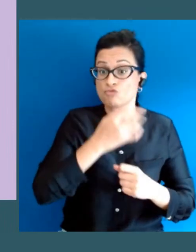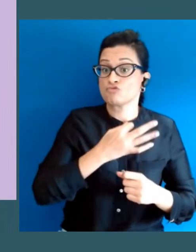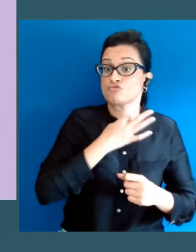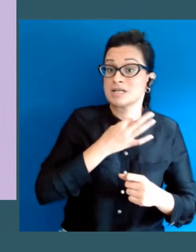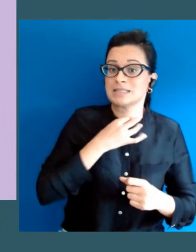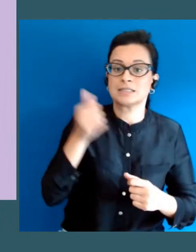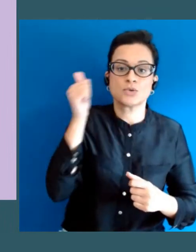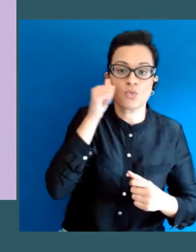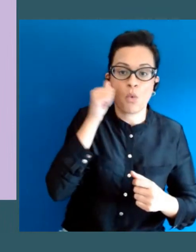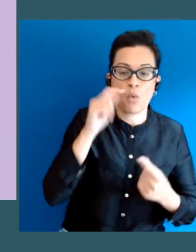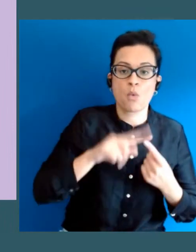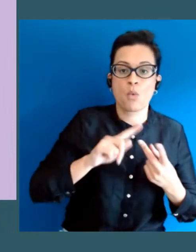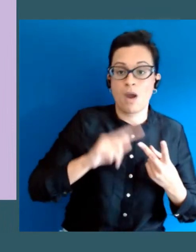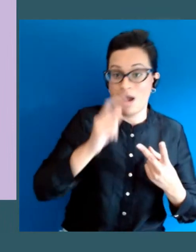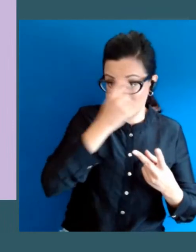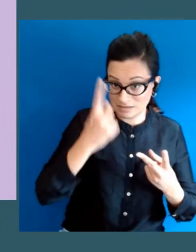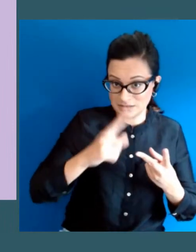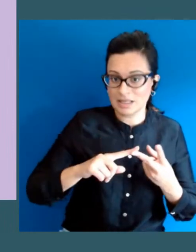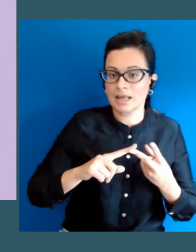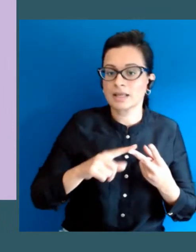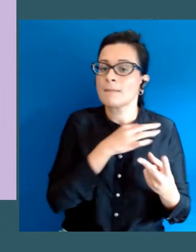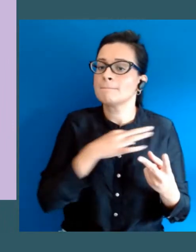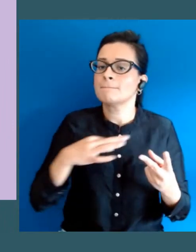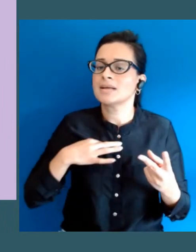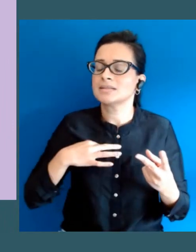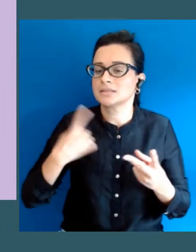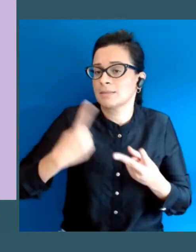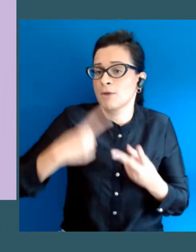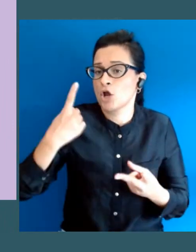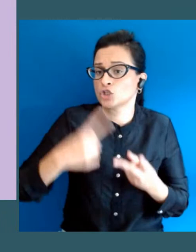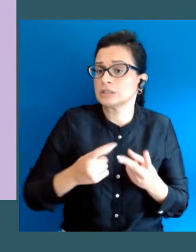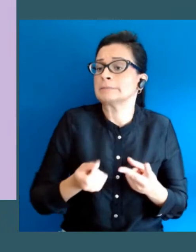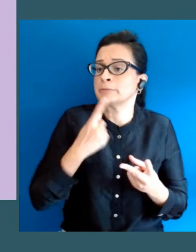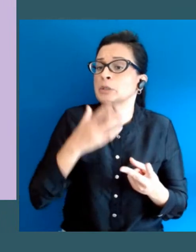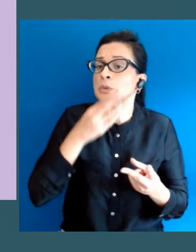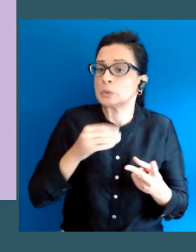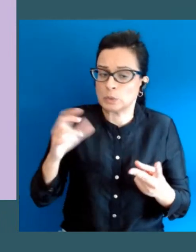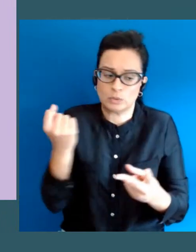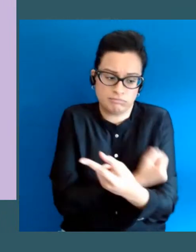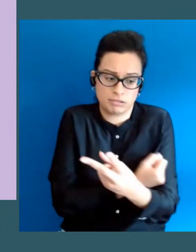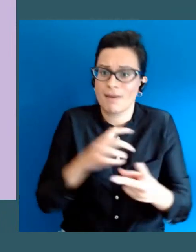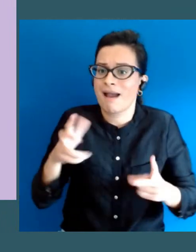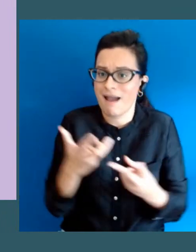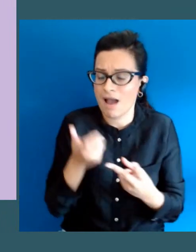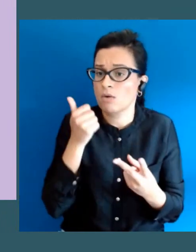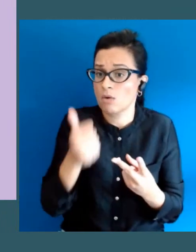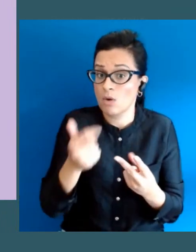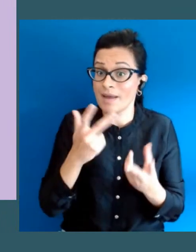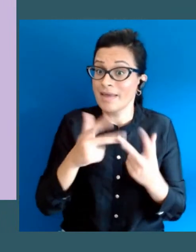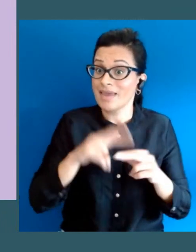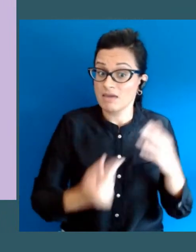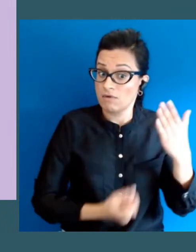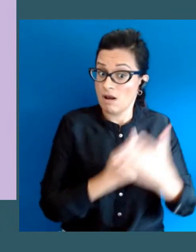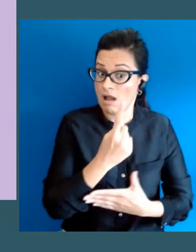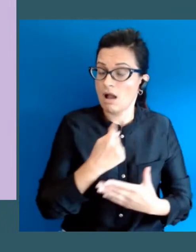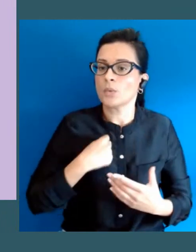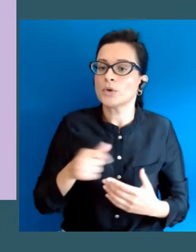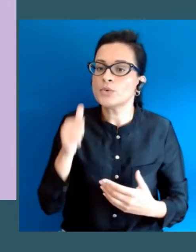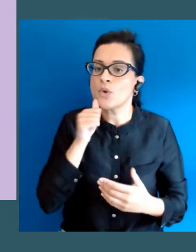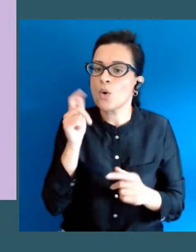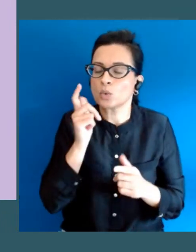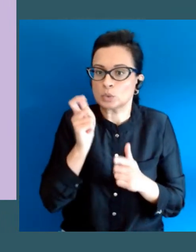our emergency medication. We know what to do in the case of an allergic reaction. We've got a